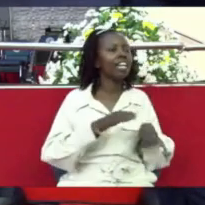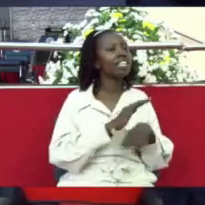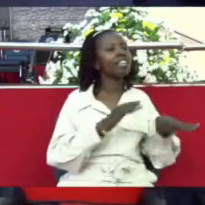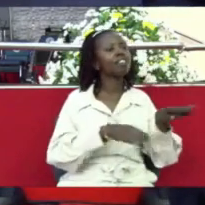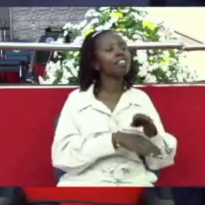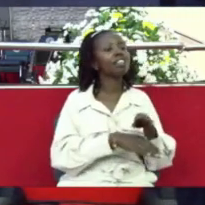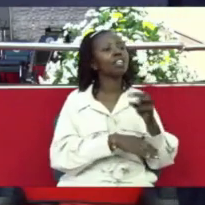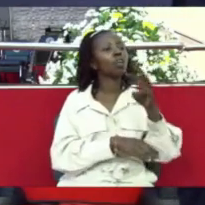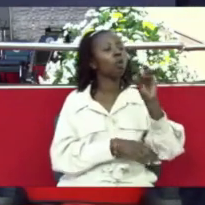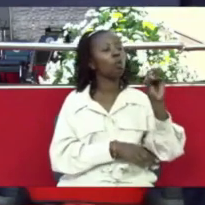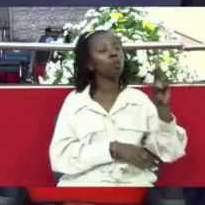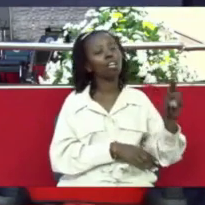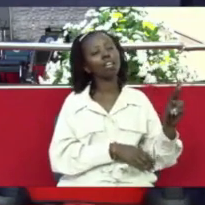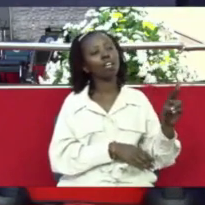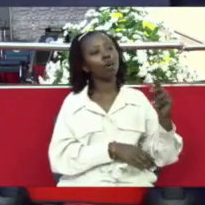okay,